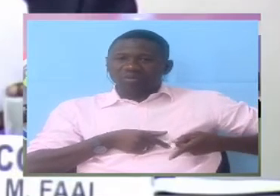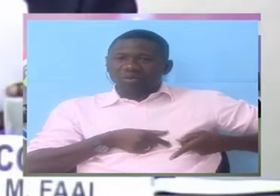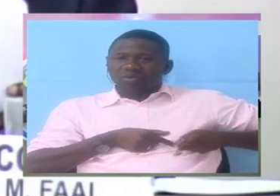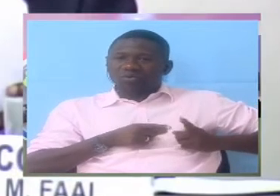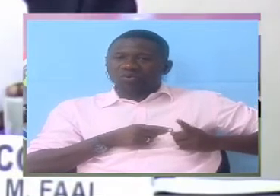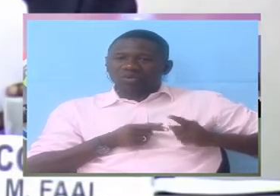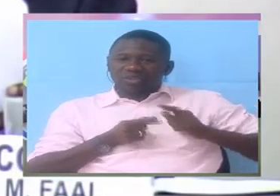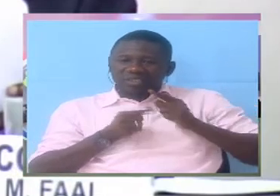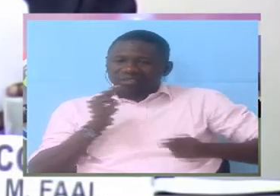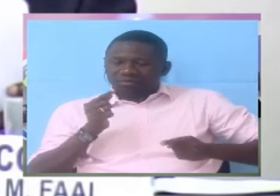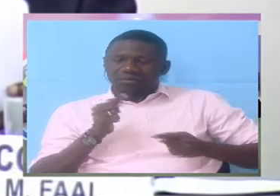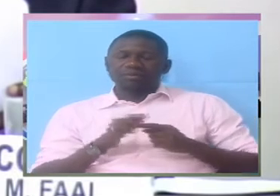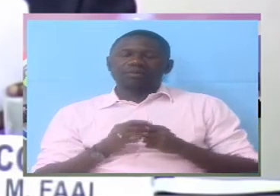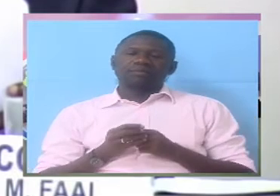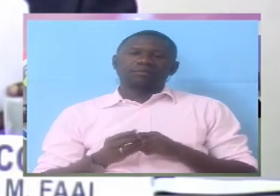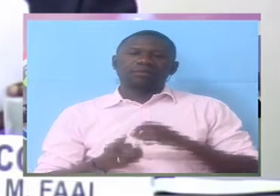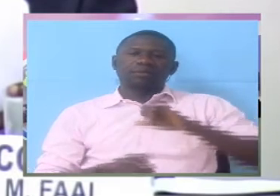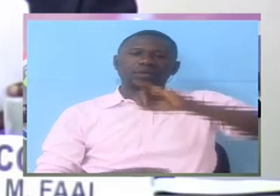Joseph Mendy.